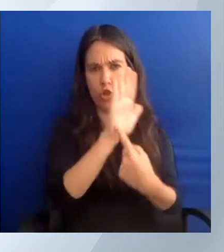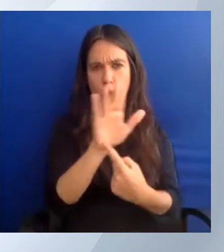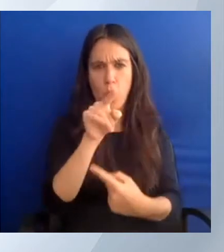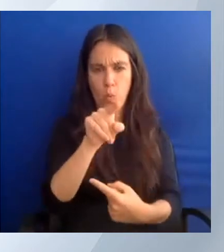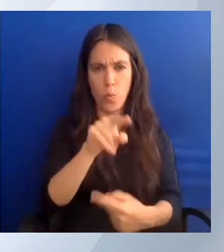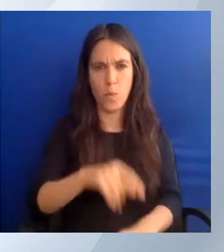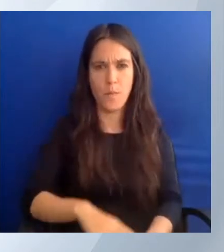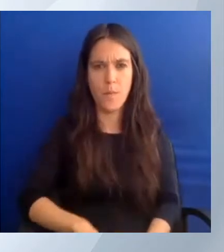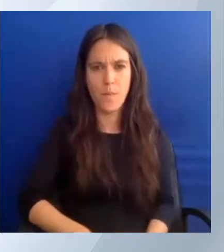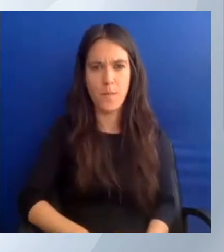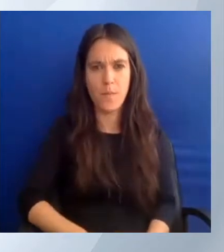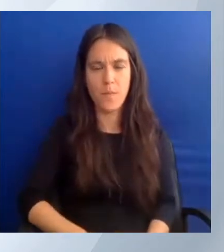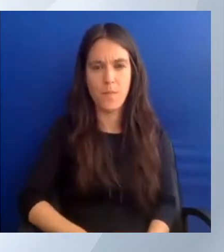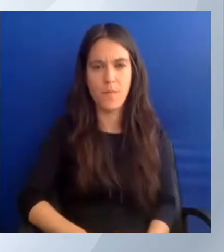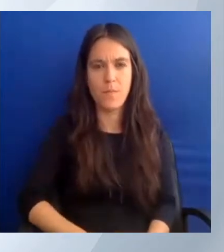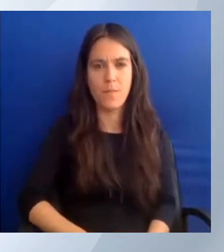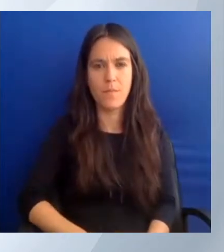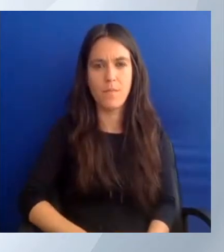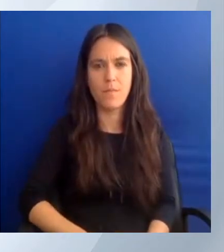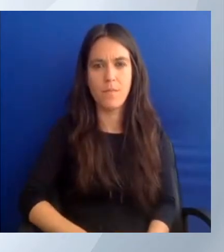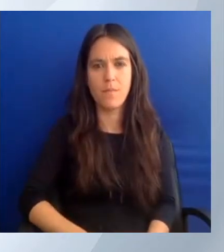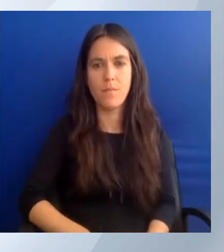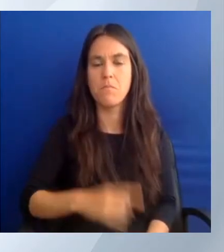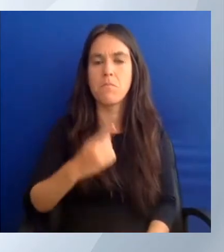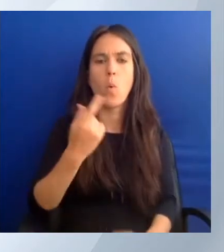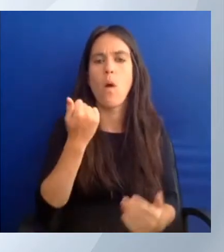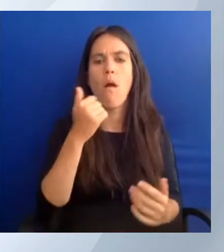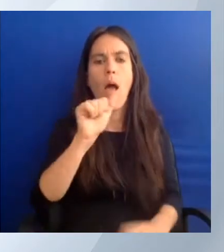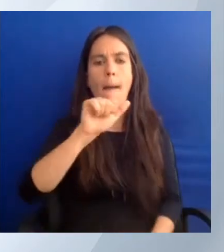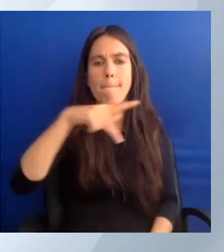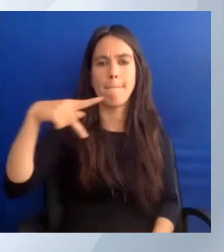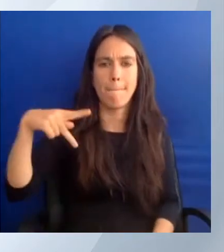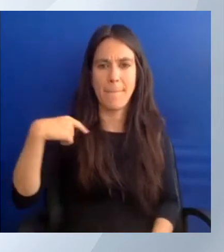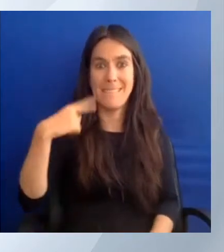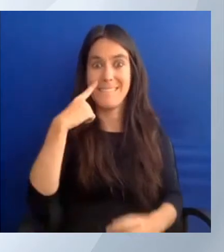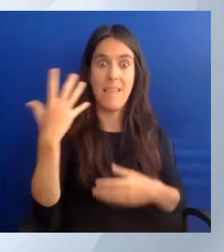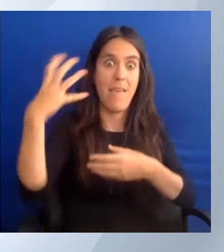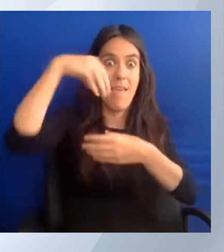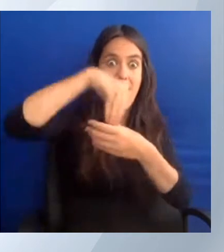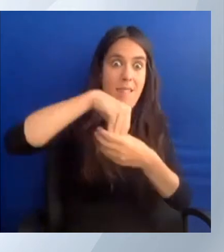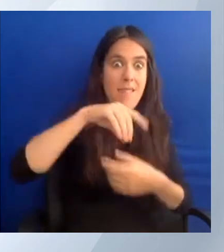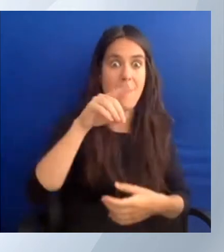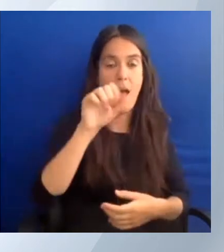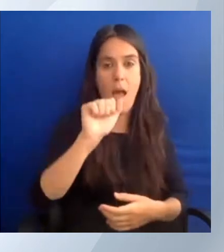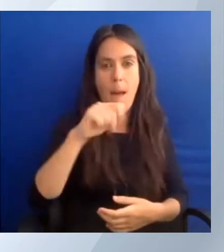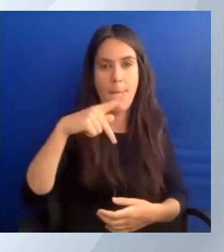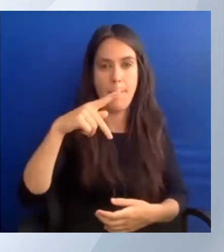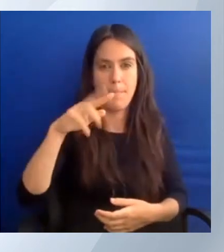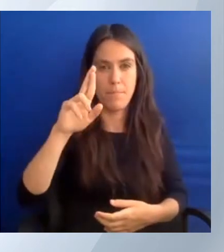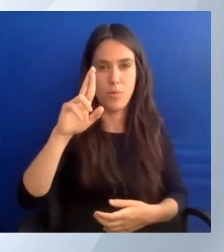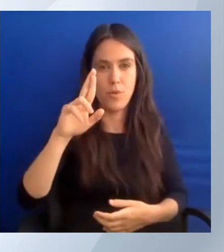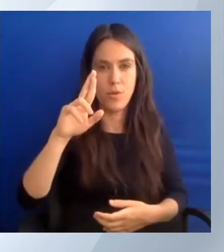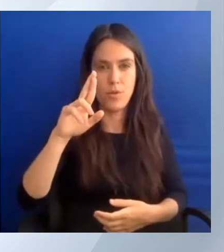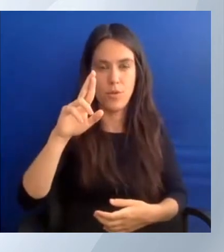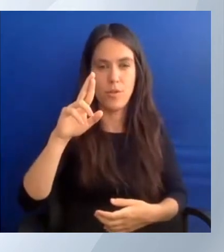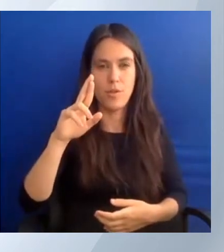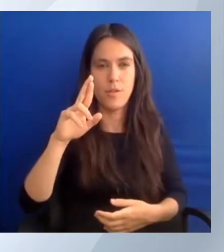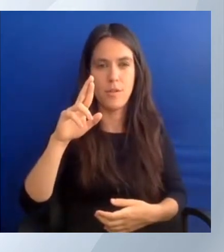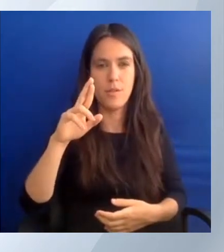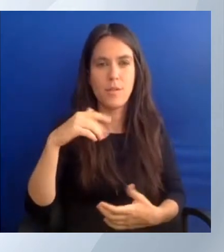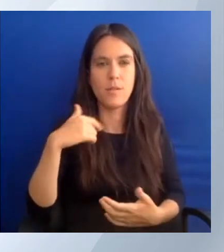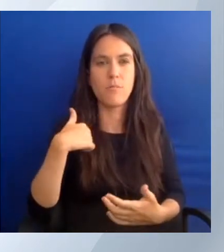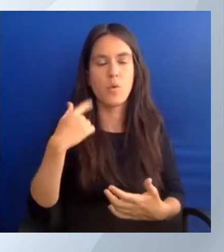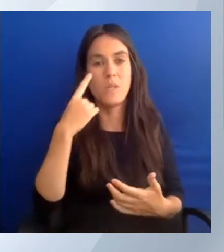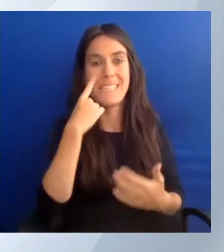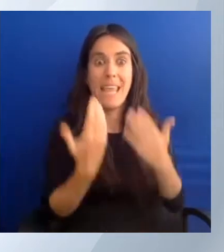node application, which is an order app, which has this Dapr runtime. And whenever I'm posting a new order to